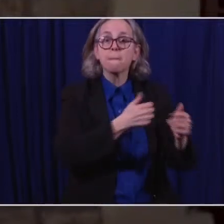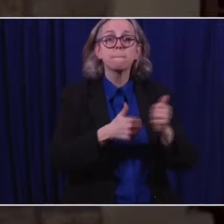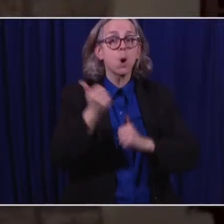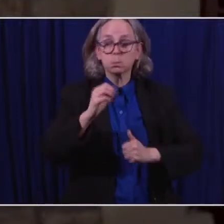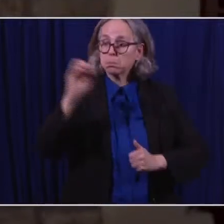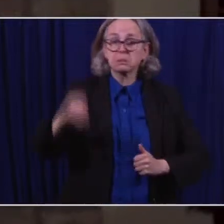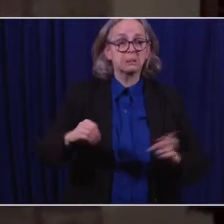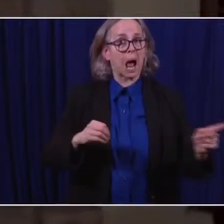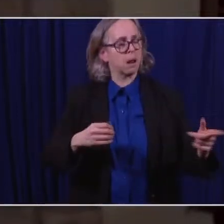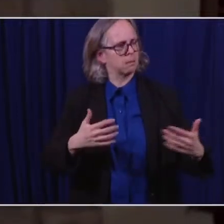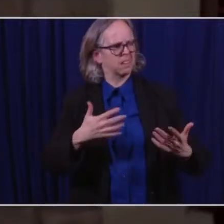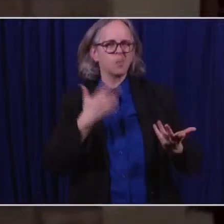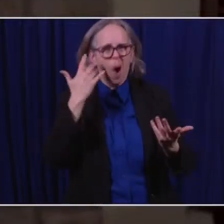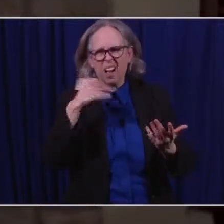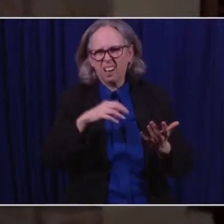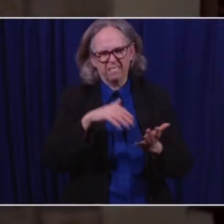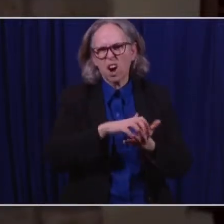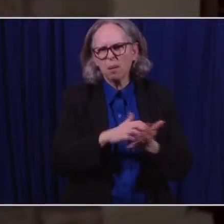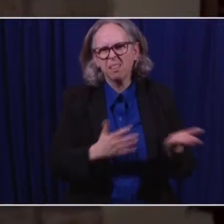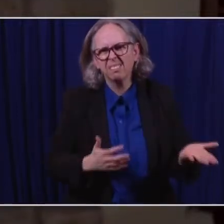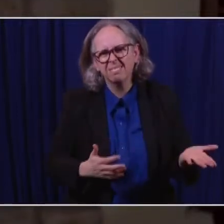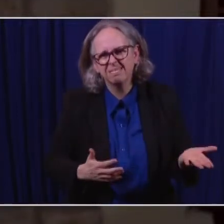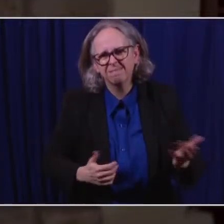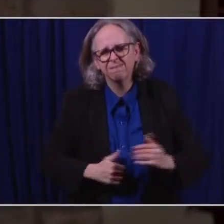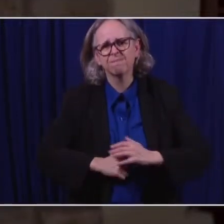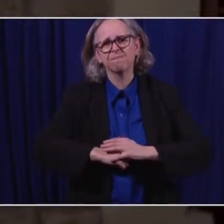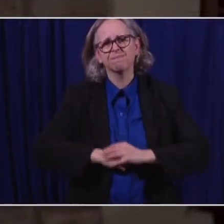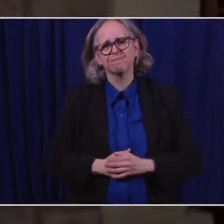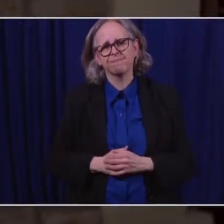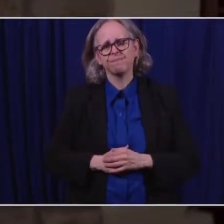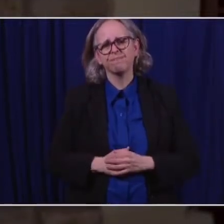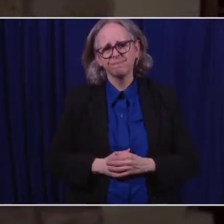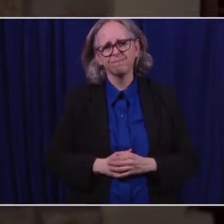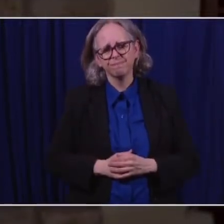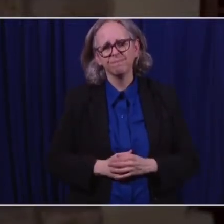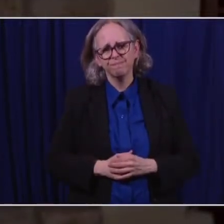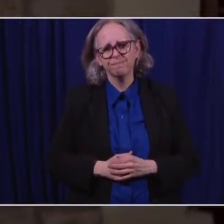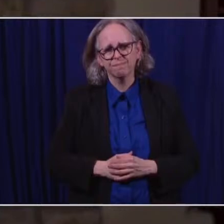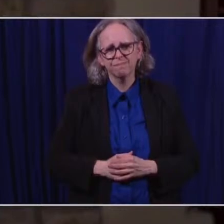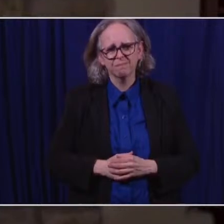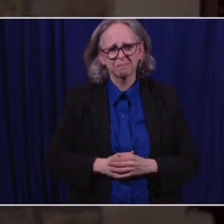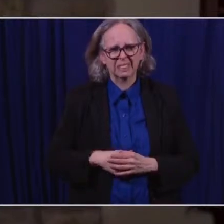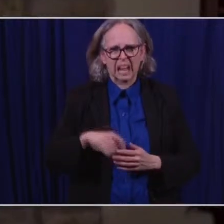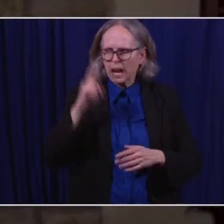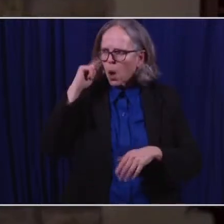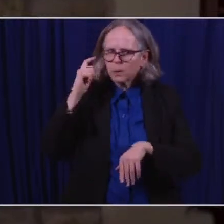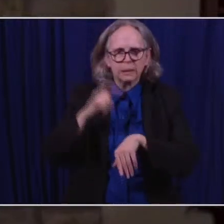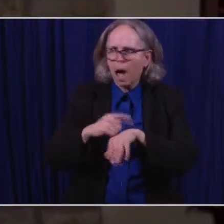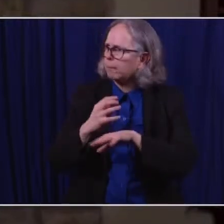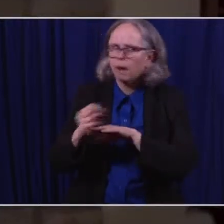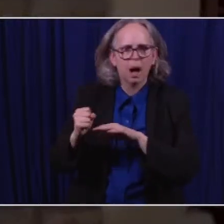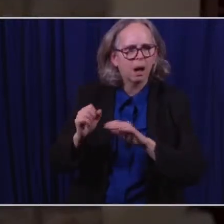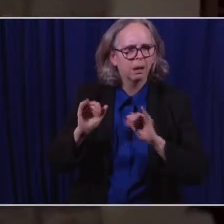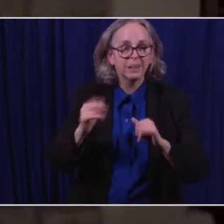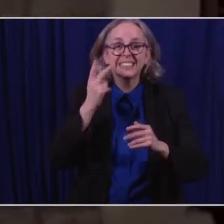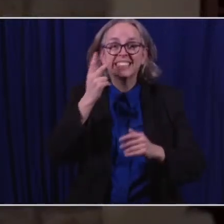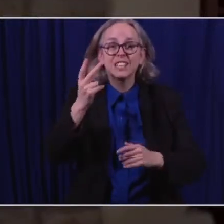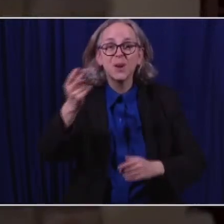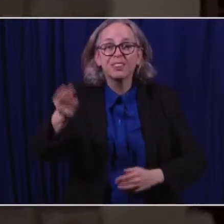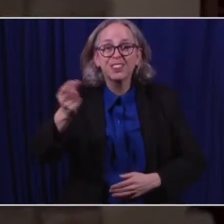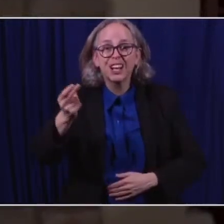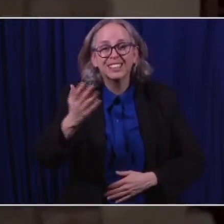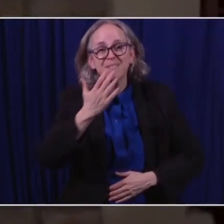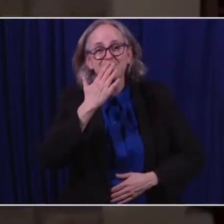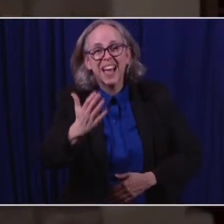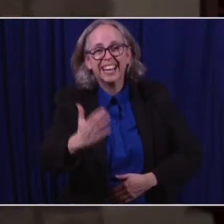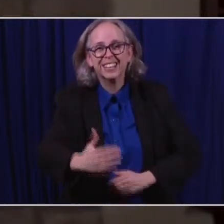push in regard to those who work there. I think we're out of time, and we'll see you on Thursday. Thank you very much.